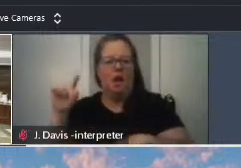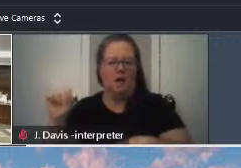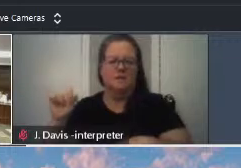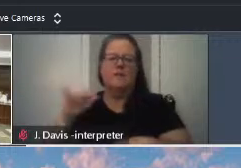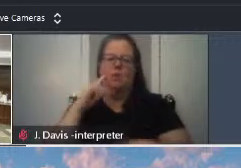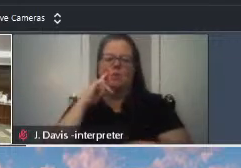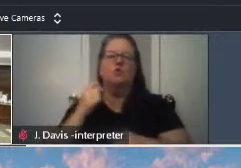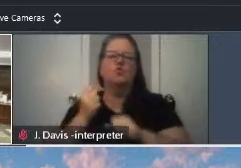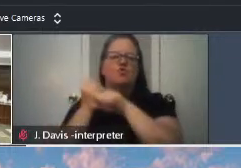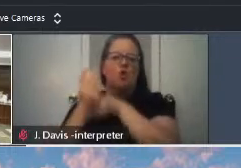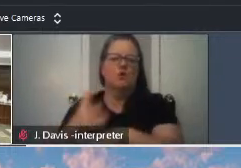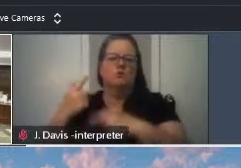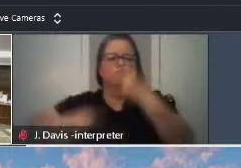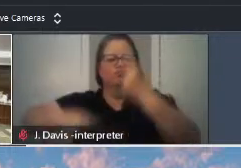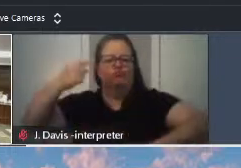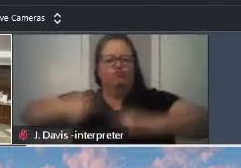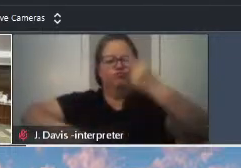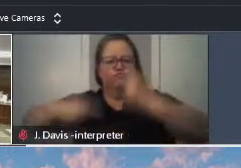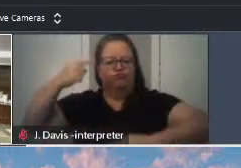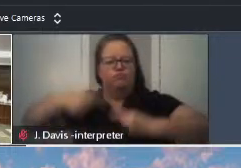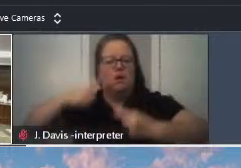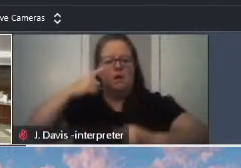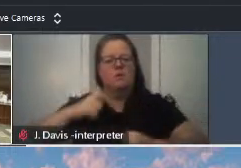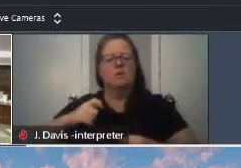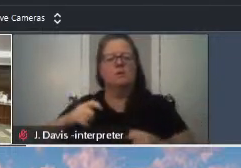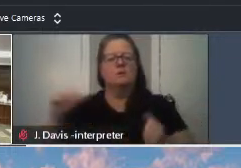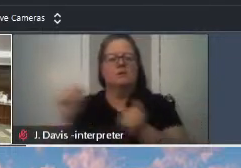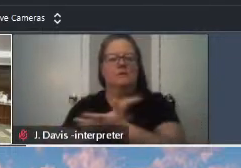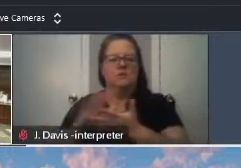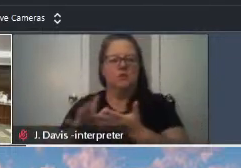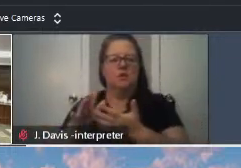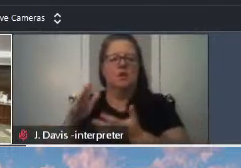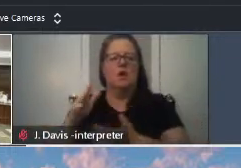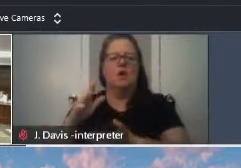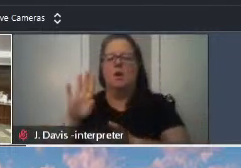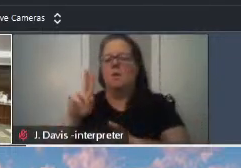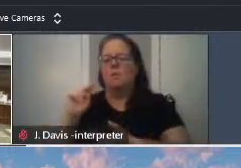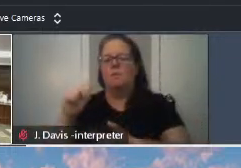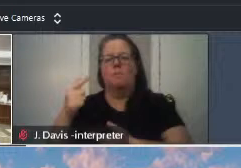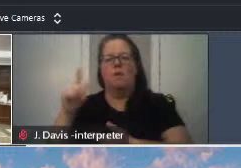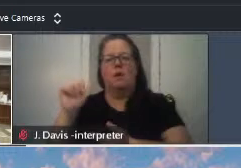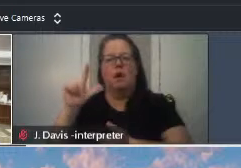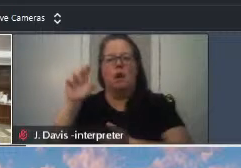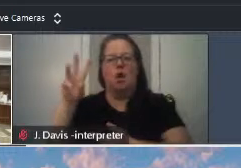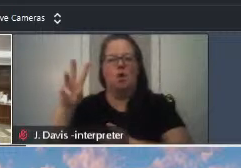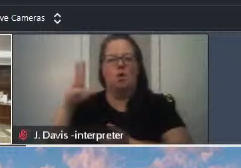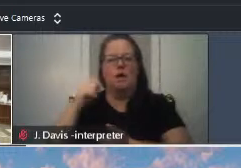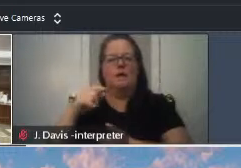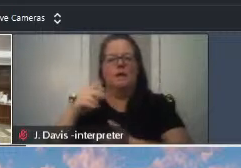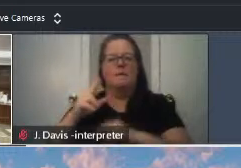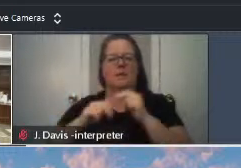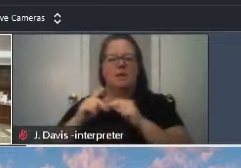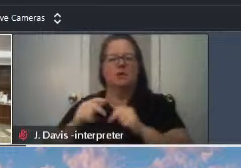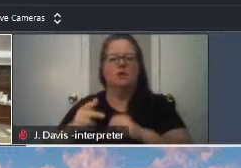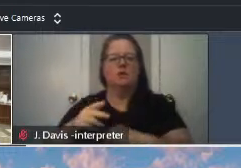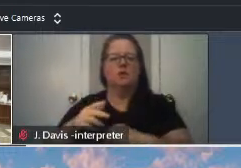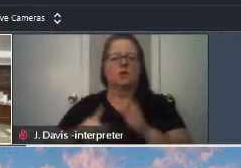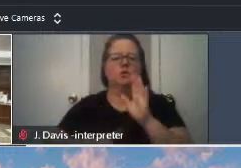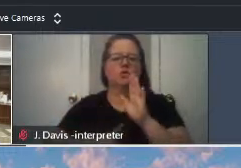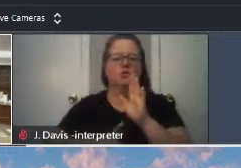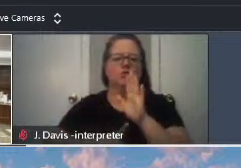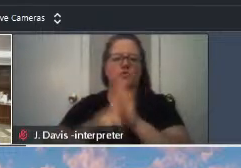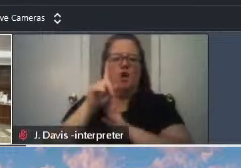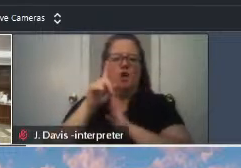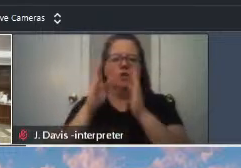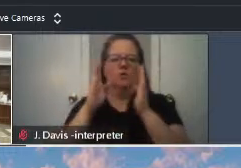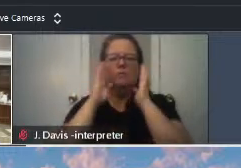one about those, was demolishing the bungalow and building 3 tall, skinny houses. In this case, those buildings are